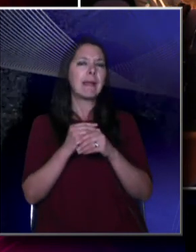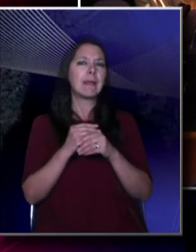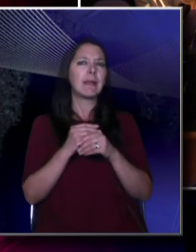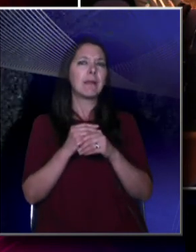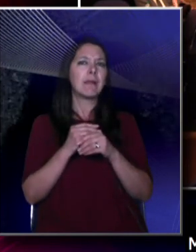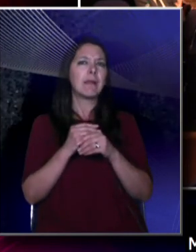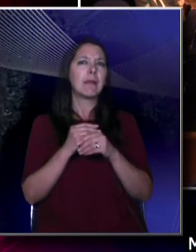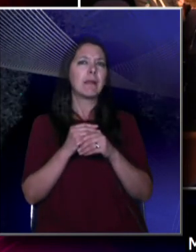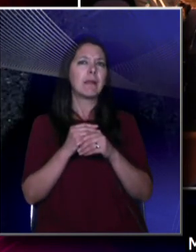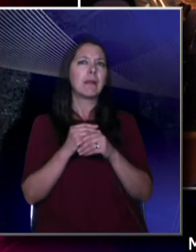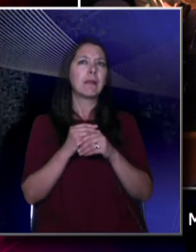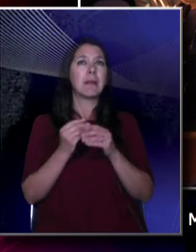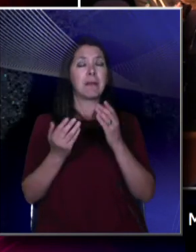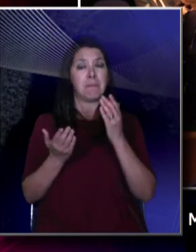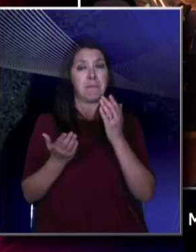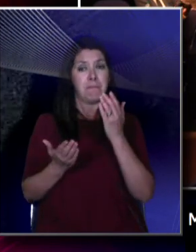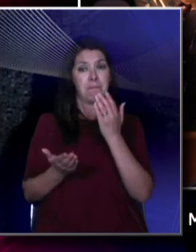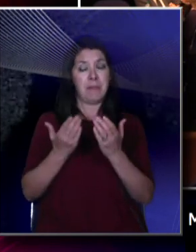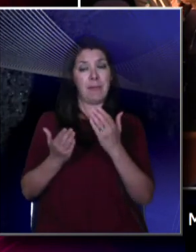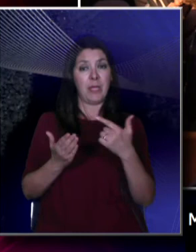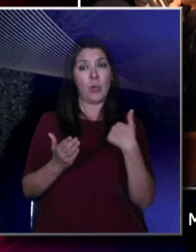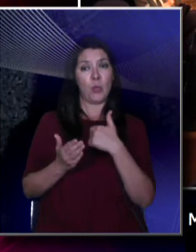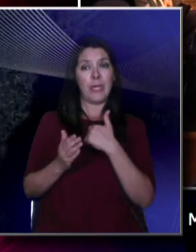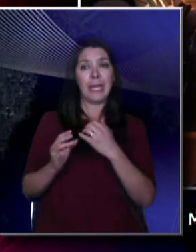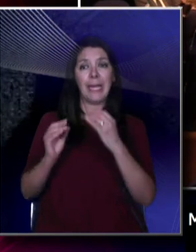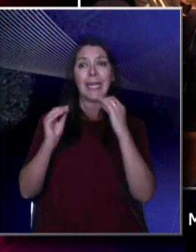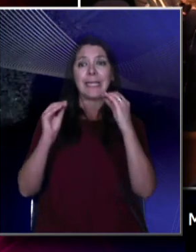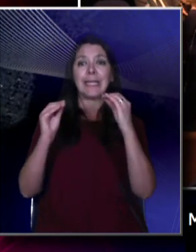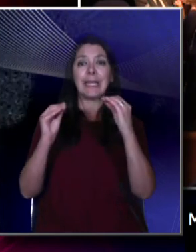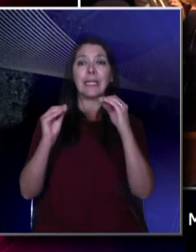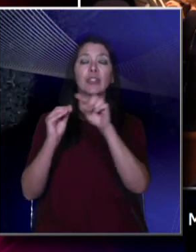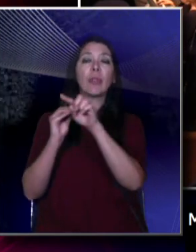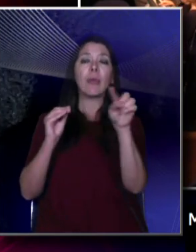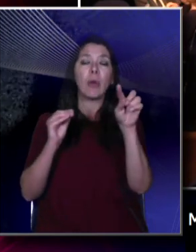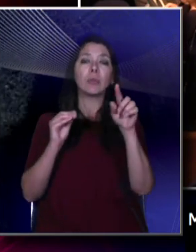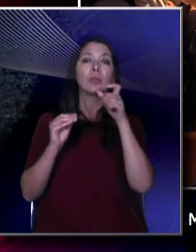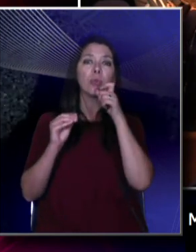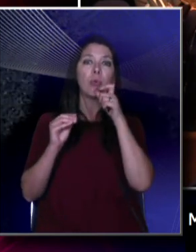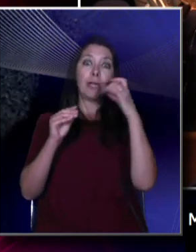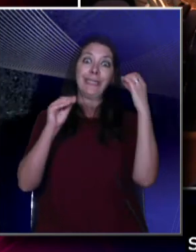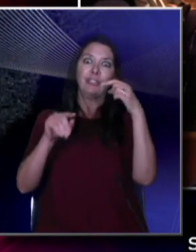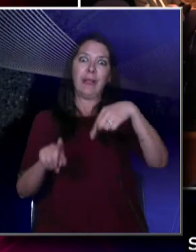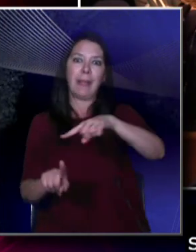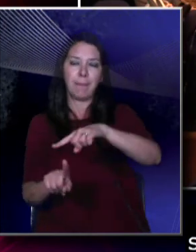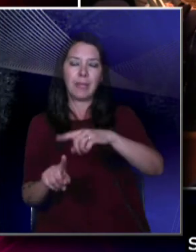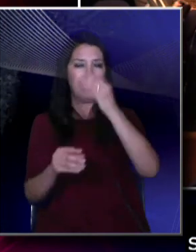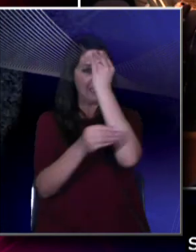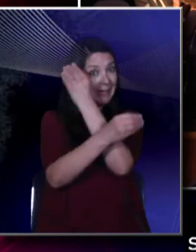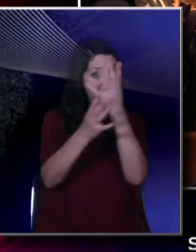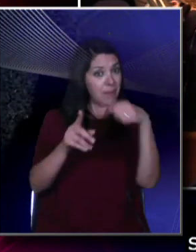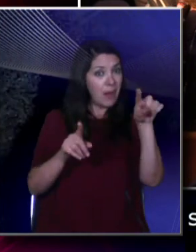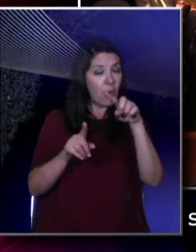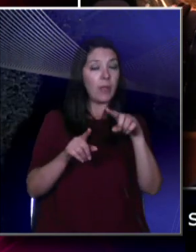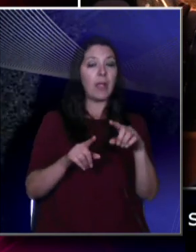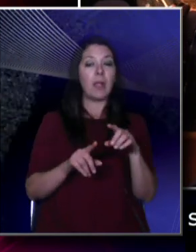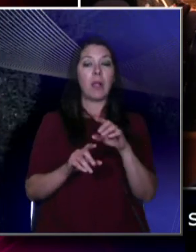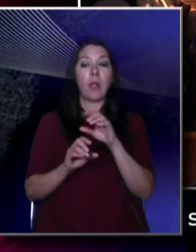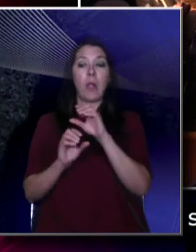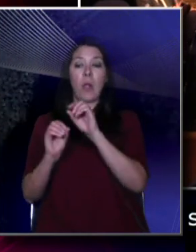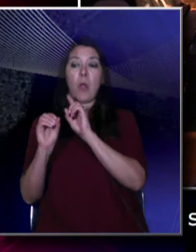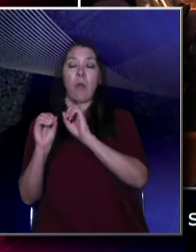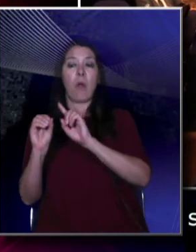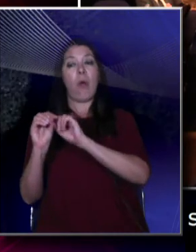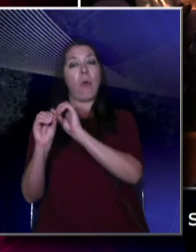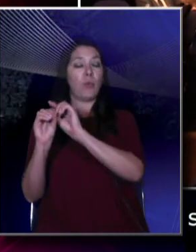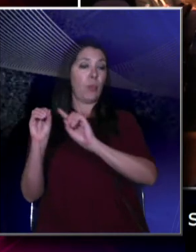maybe we need to educate the legislators to the point of saying, birth, 0 to 3 is